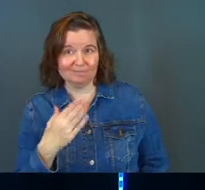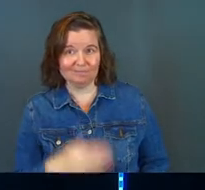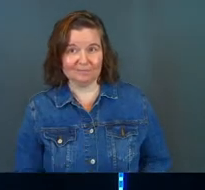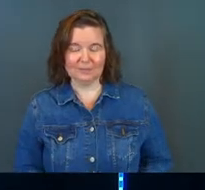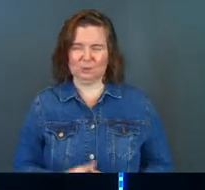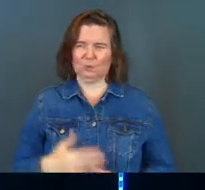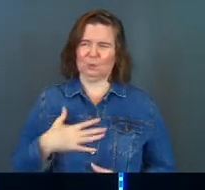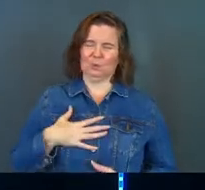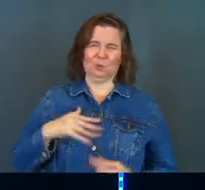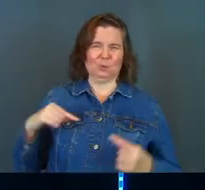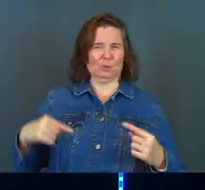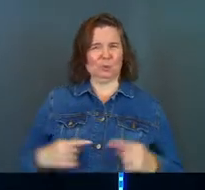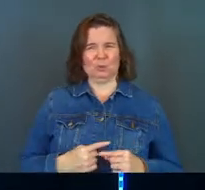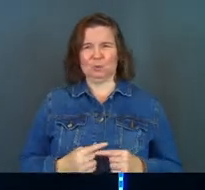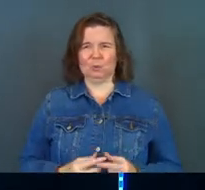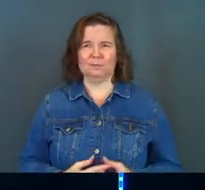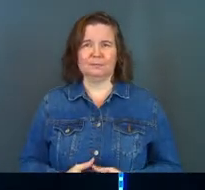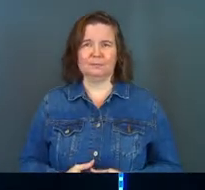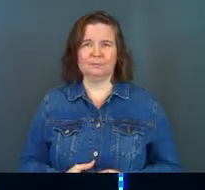Ugh.